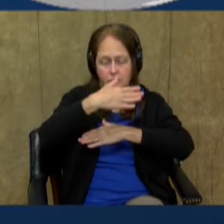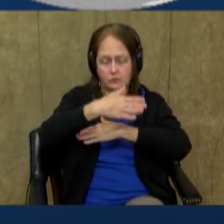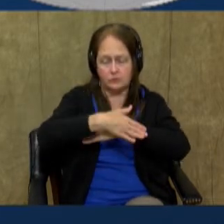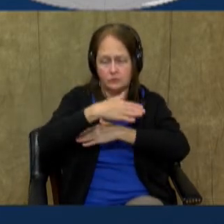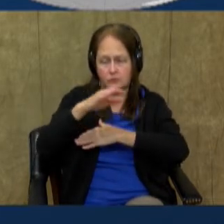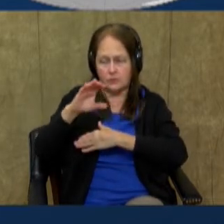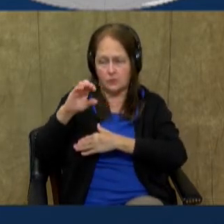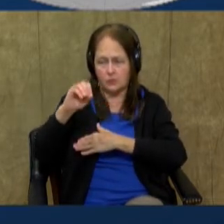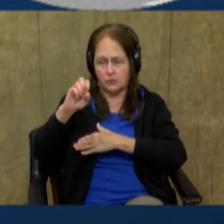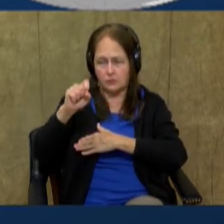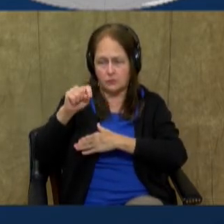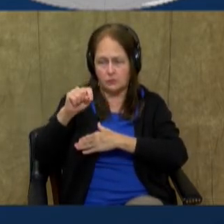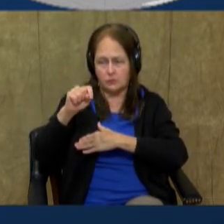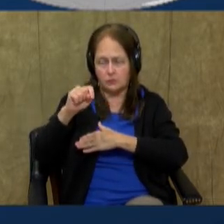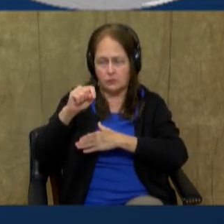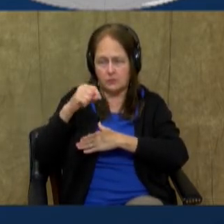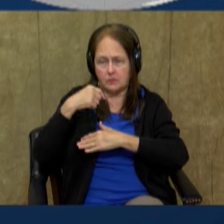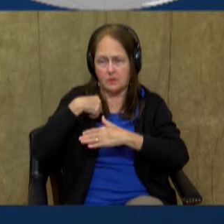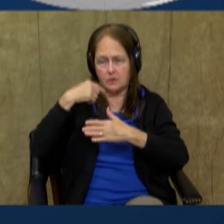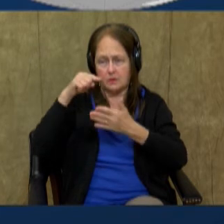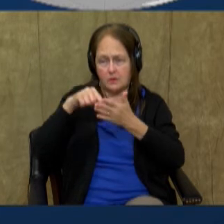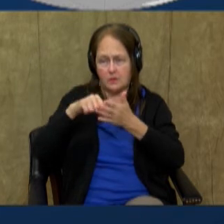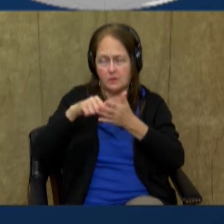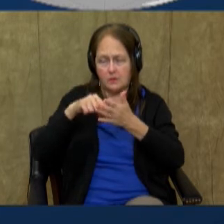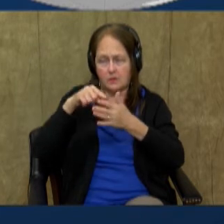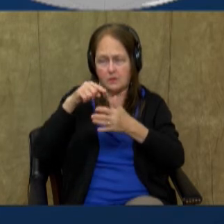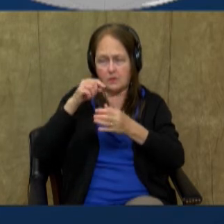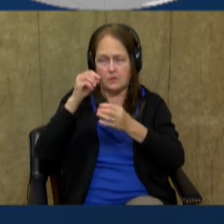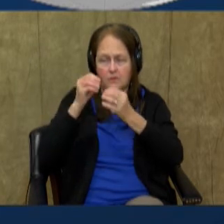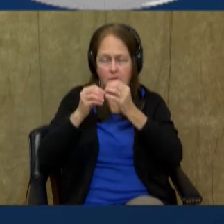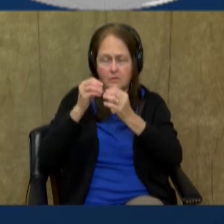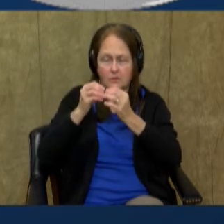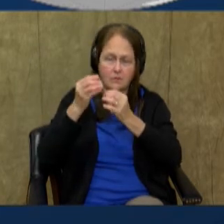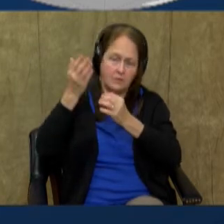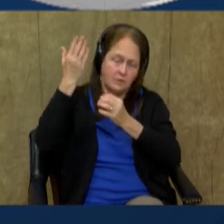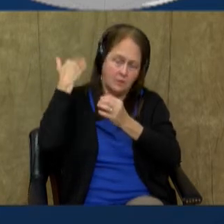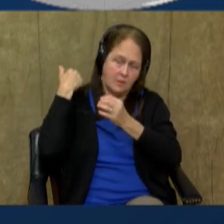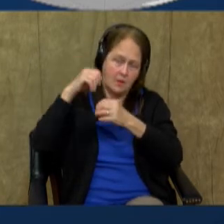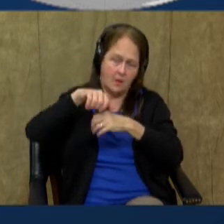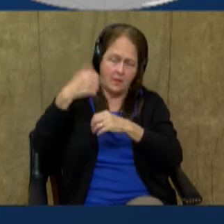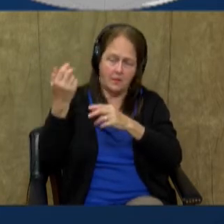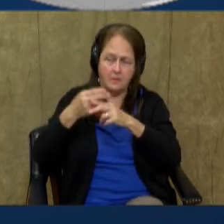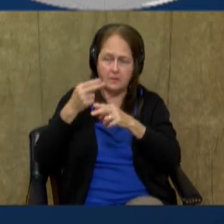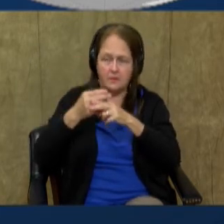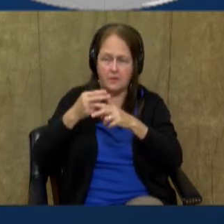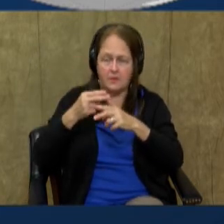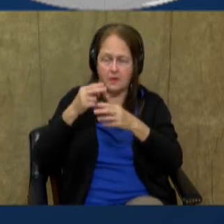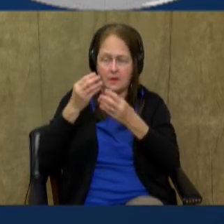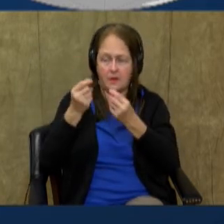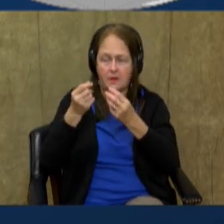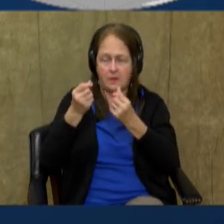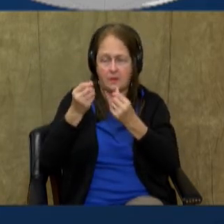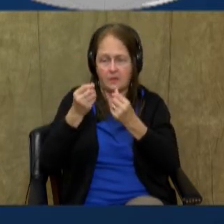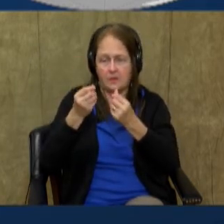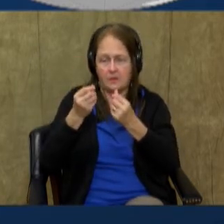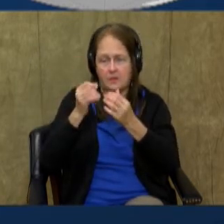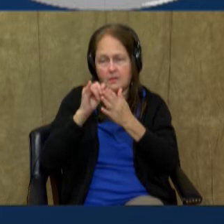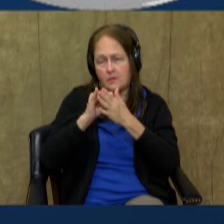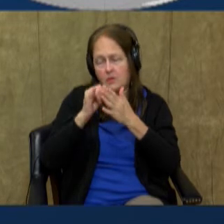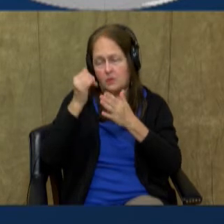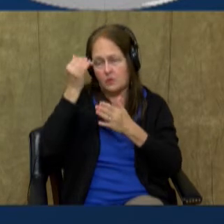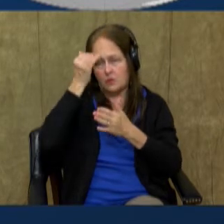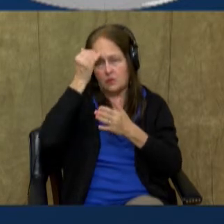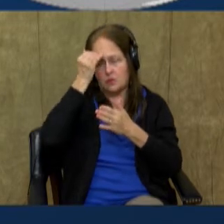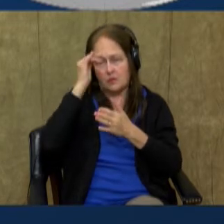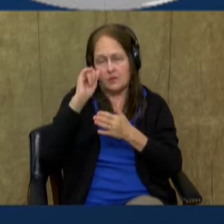one landlocked country here. This area was formerly known by other names. Okay, the mainland countries were